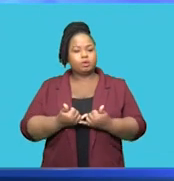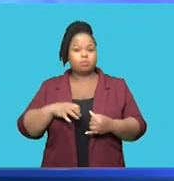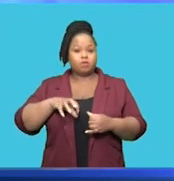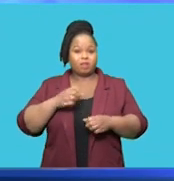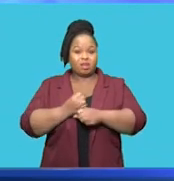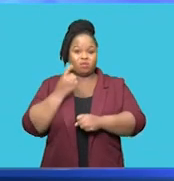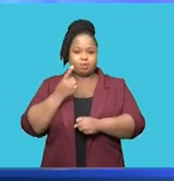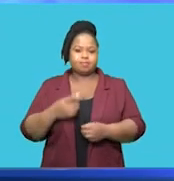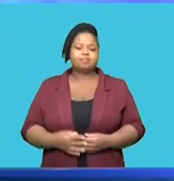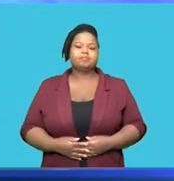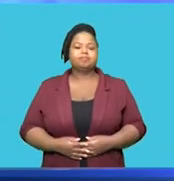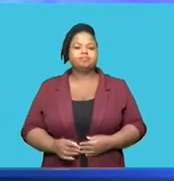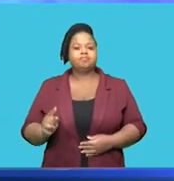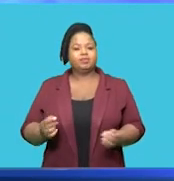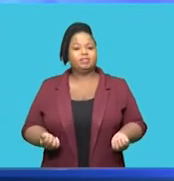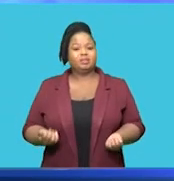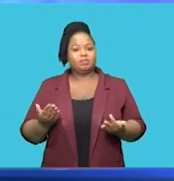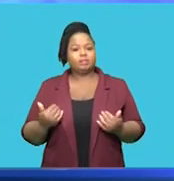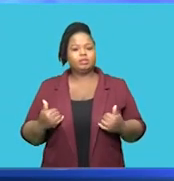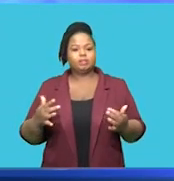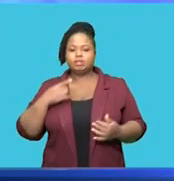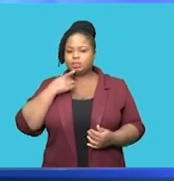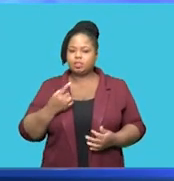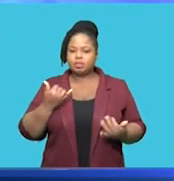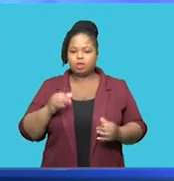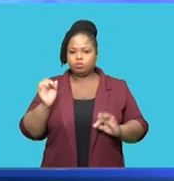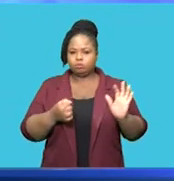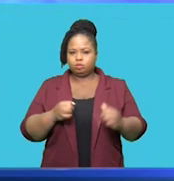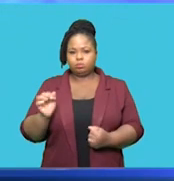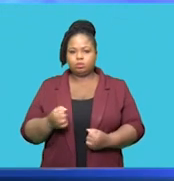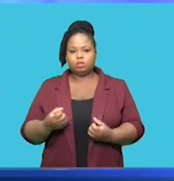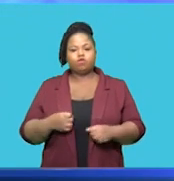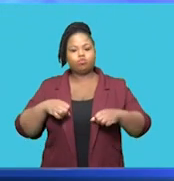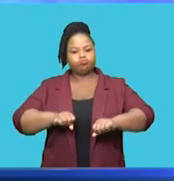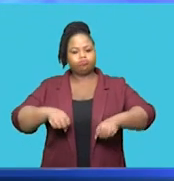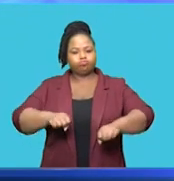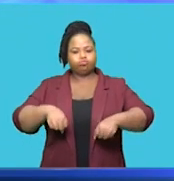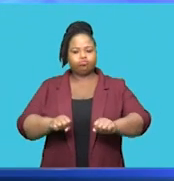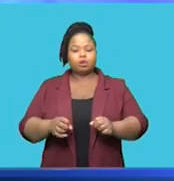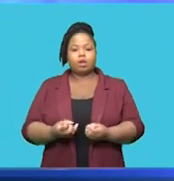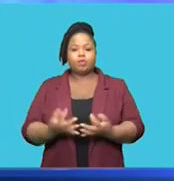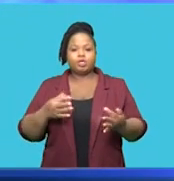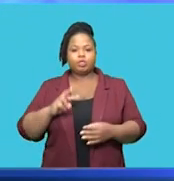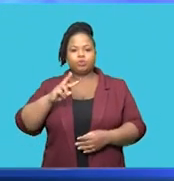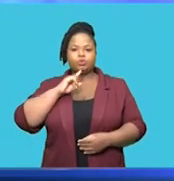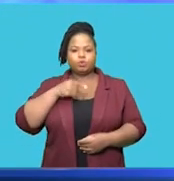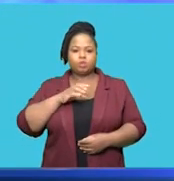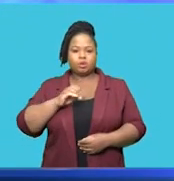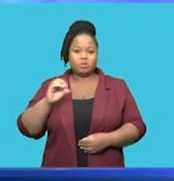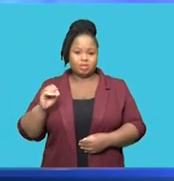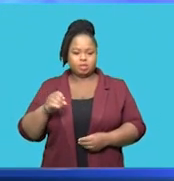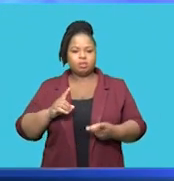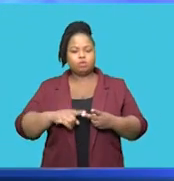profinsi. Tshebetso ena e kopanetsweng e bolelwa e tlile ho hlola ho hirwa ha bakganni ba dithuthuthu ba 2,000 ka palo le ho